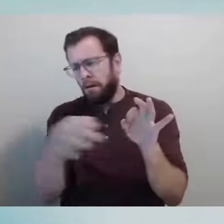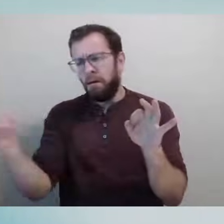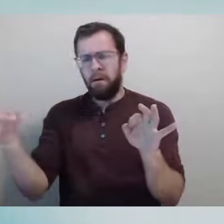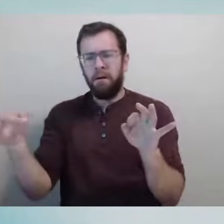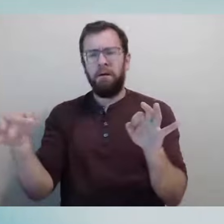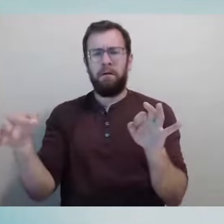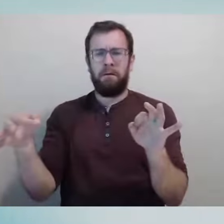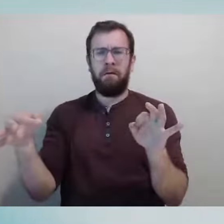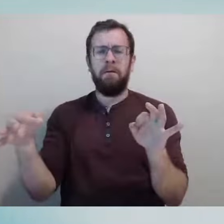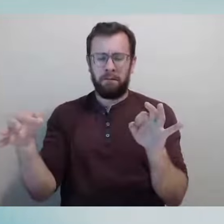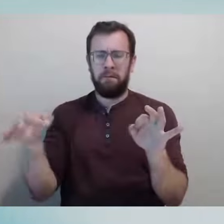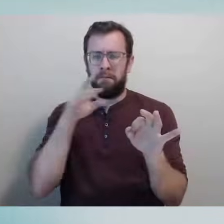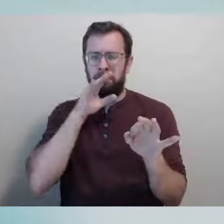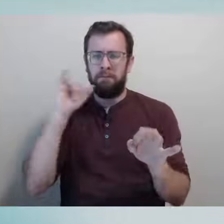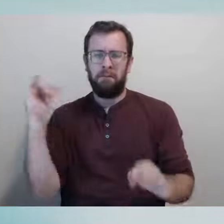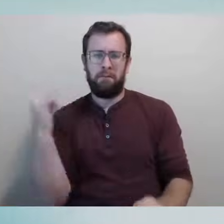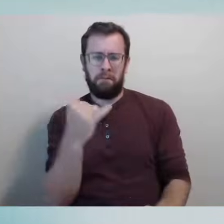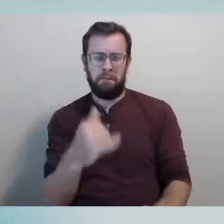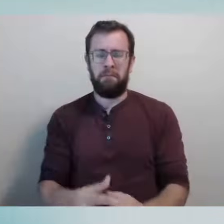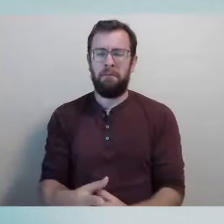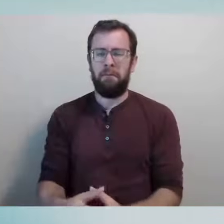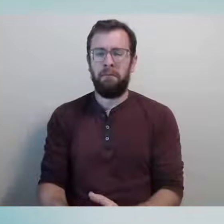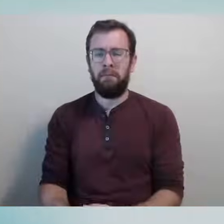al-Khattab radiyallahu anhu. He said,